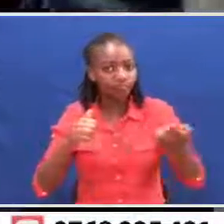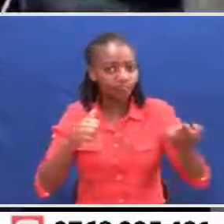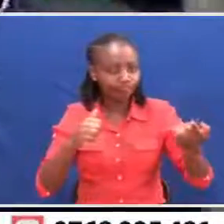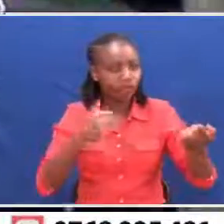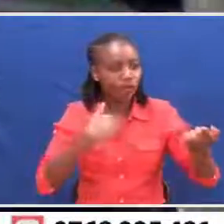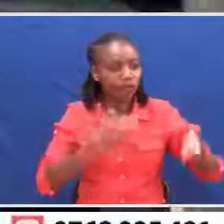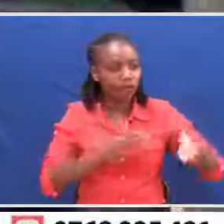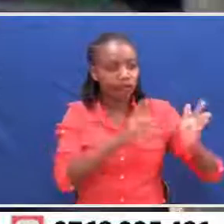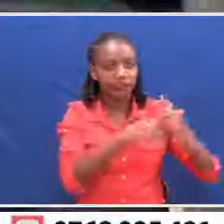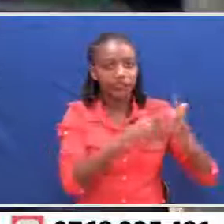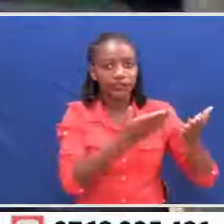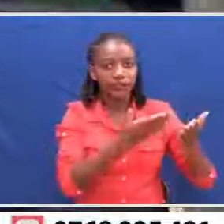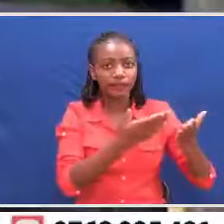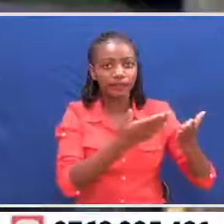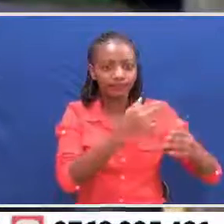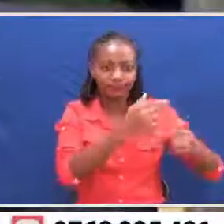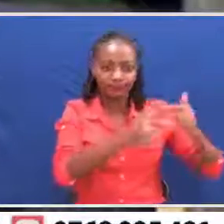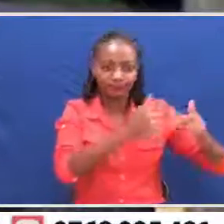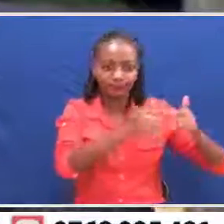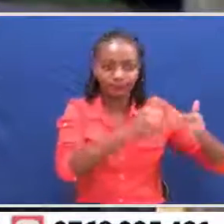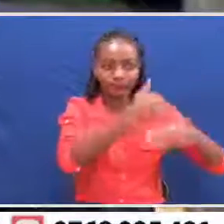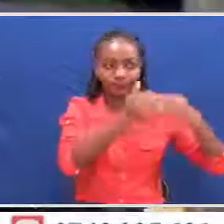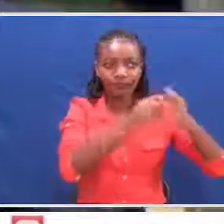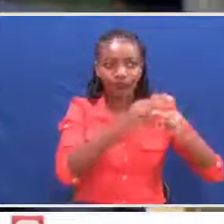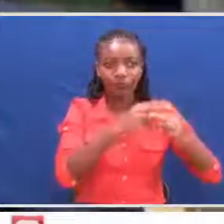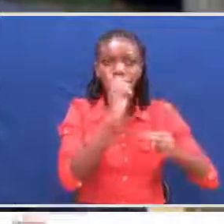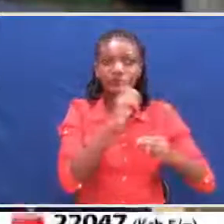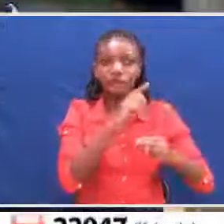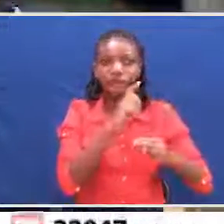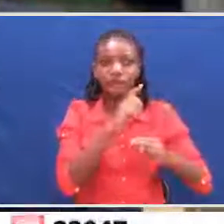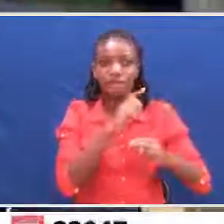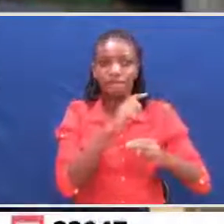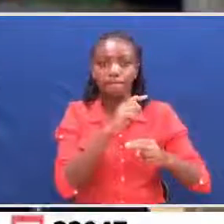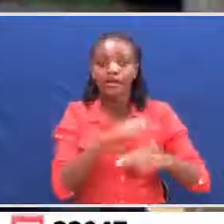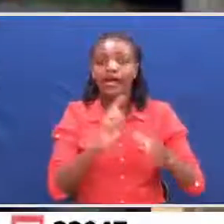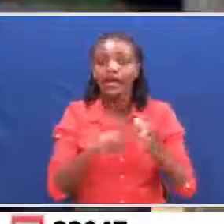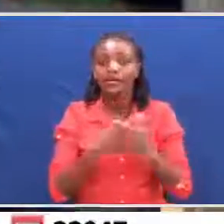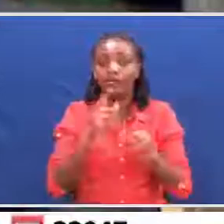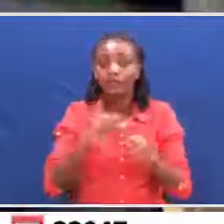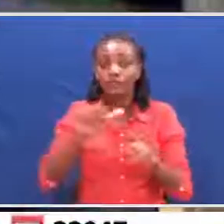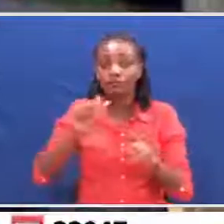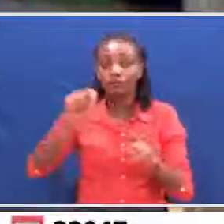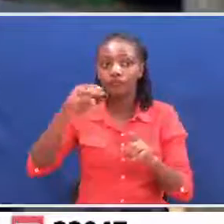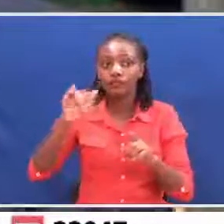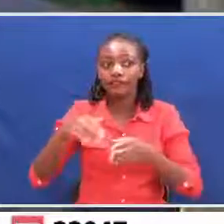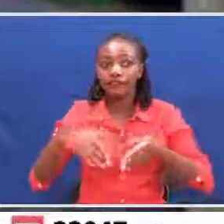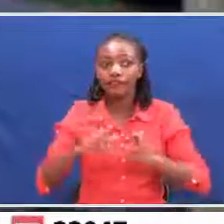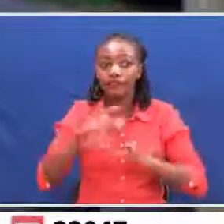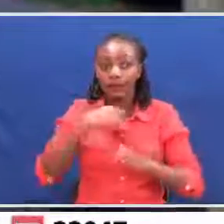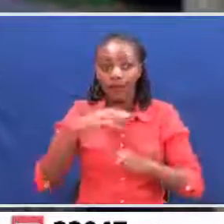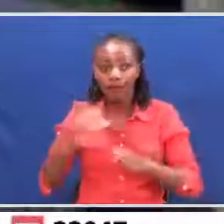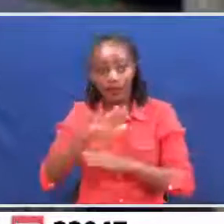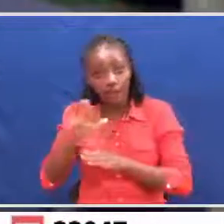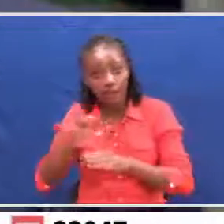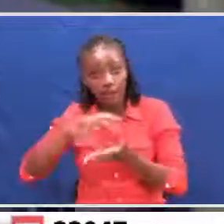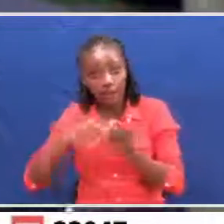is a road starting from there which is being dwarfed. It's almost complete to Ad River. And then from Ad River, we now go to Mororongo, this project